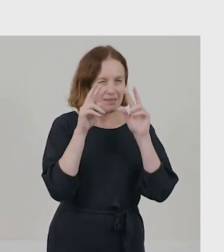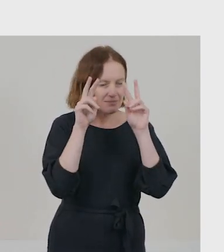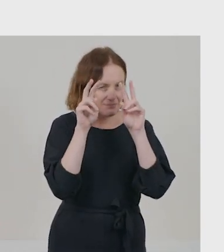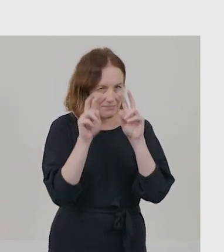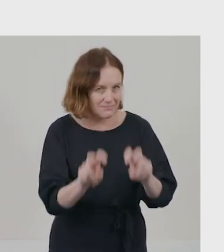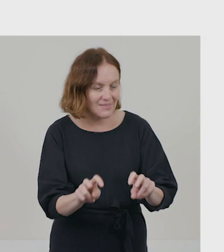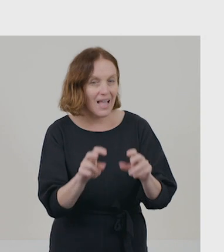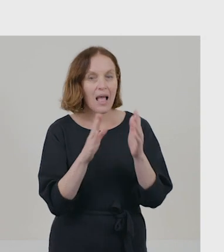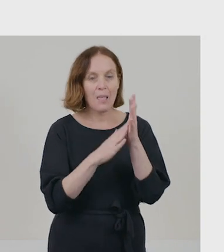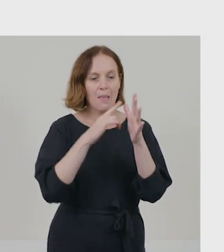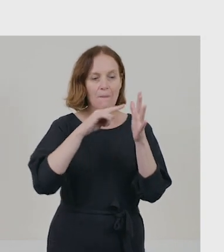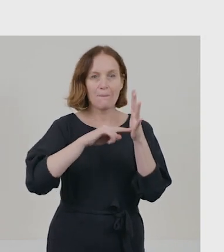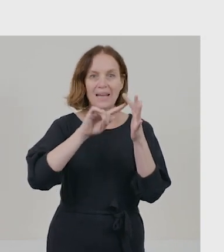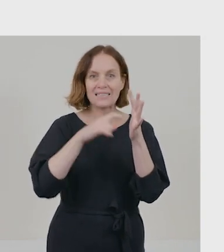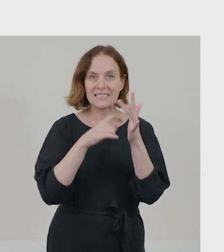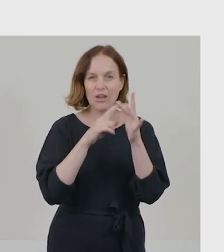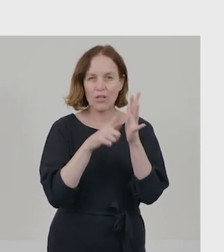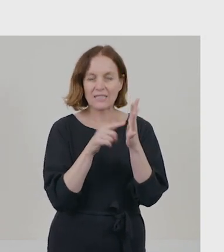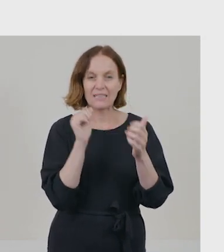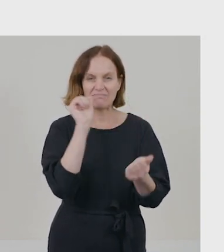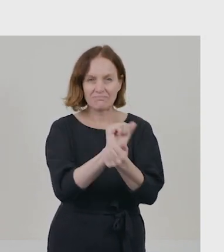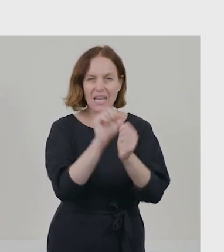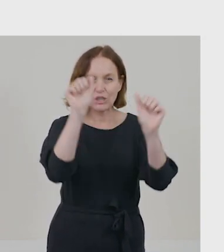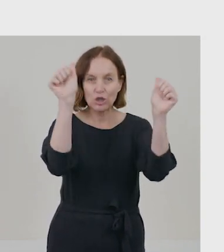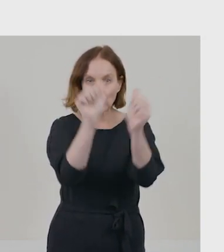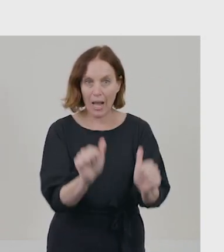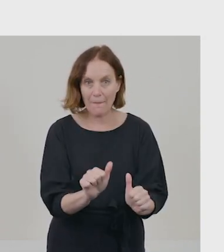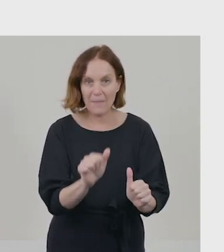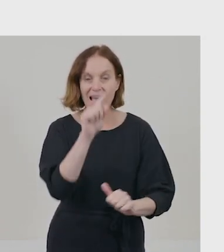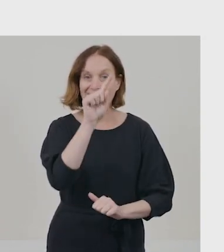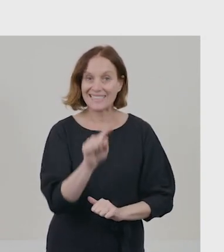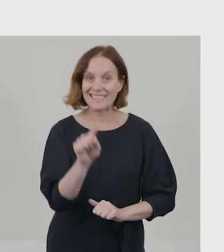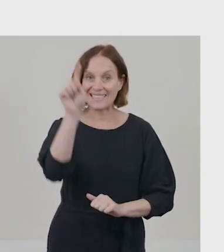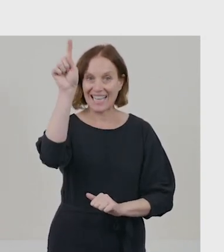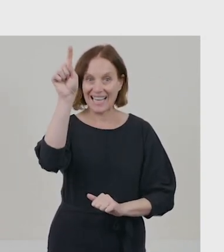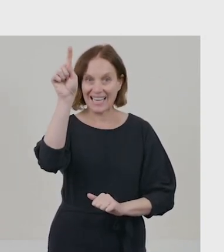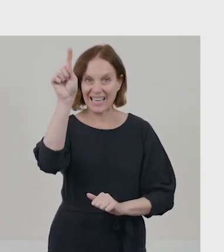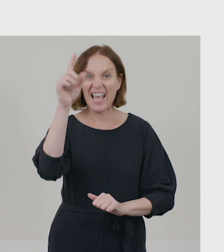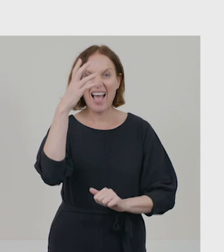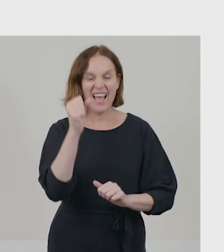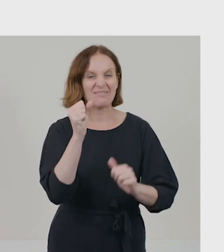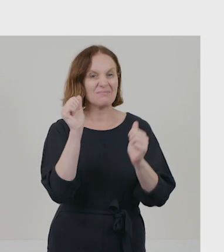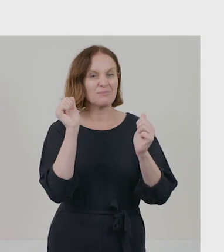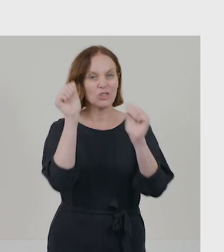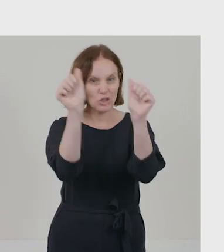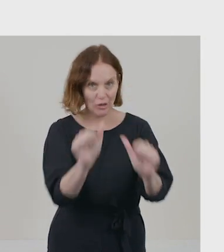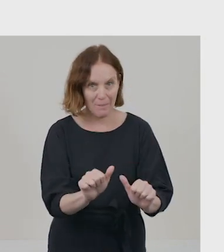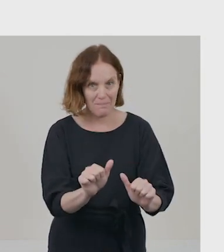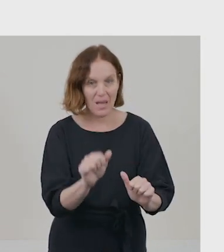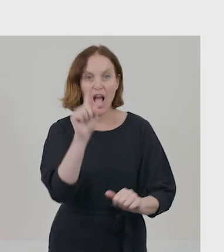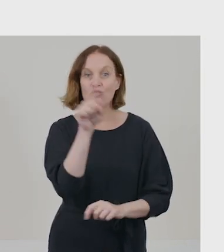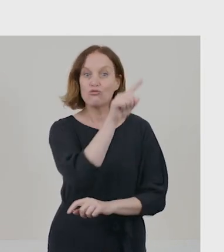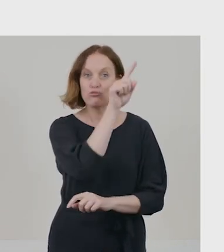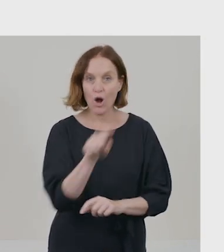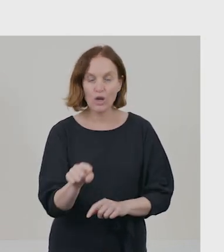investigating if the materials have a fixed shape. We will use a tick to show that the state of matter has that property, and a